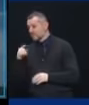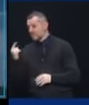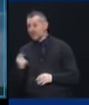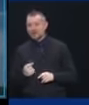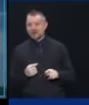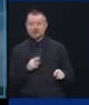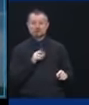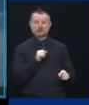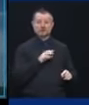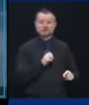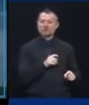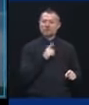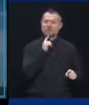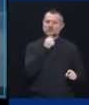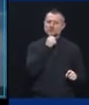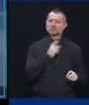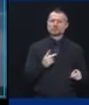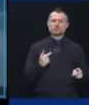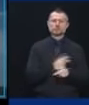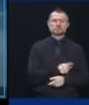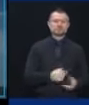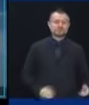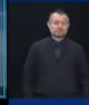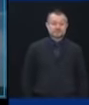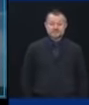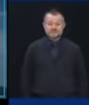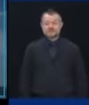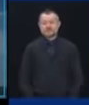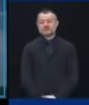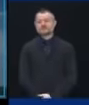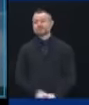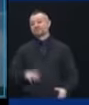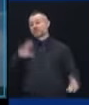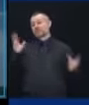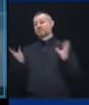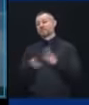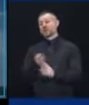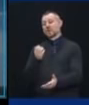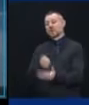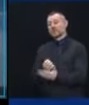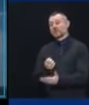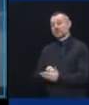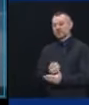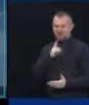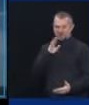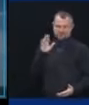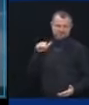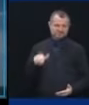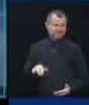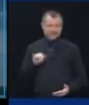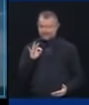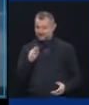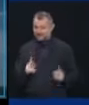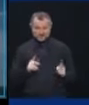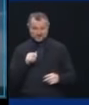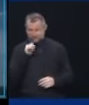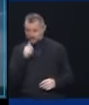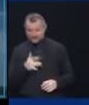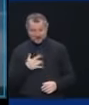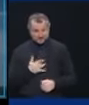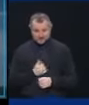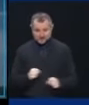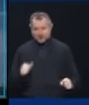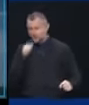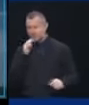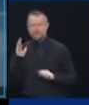this. The overall economy is going to pay a price. If people don't feel safe, they're not coming back. I said